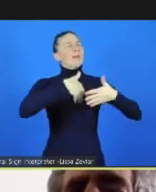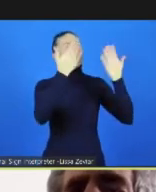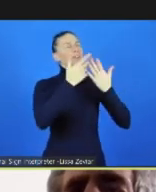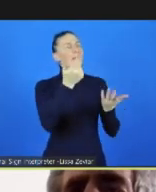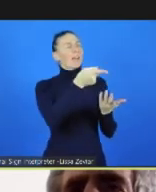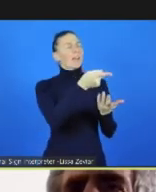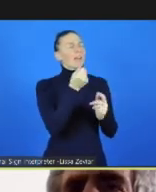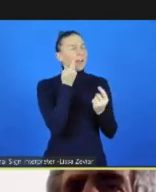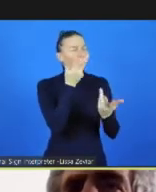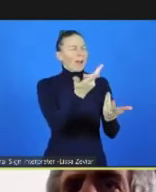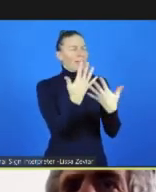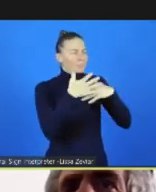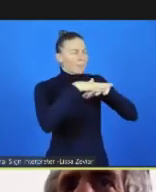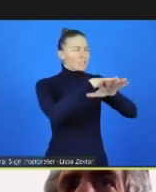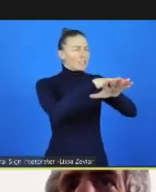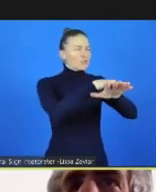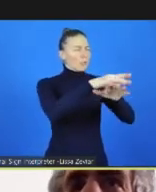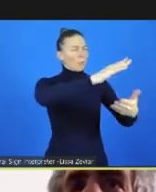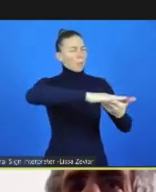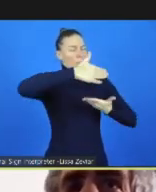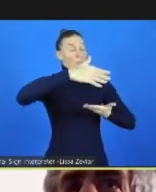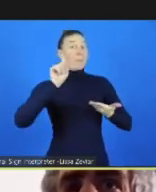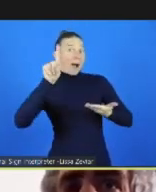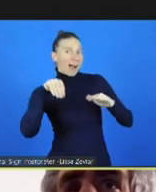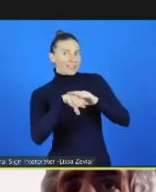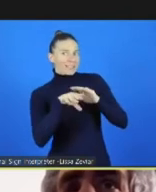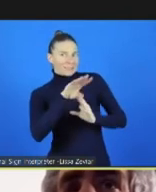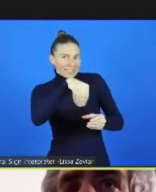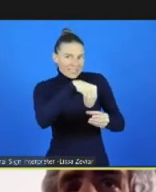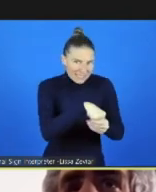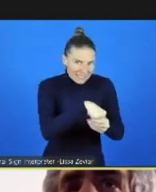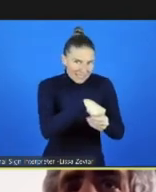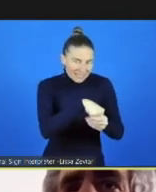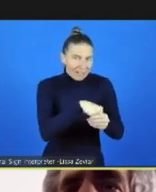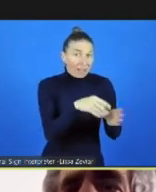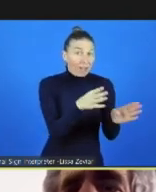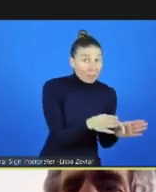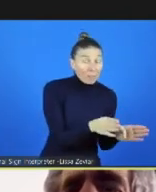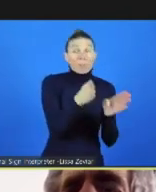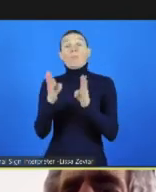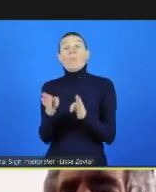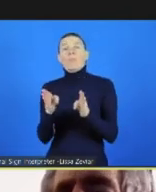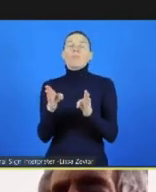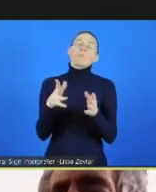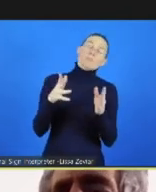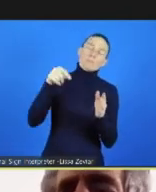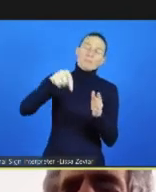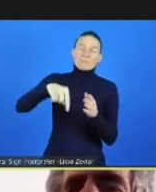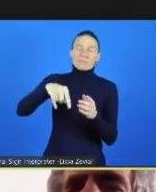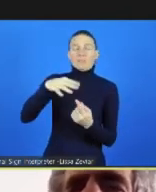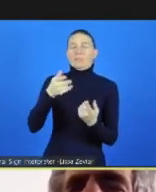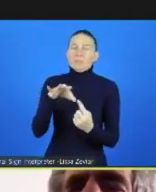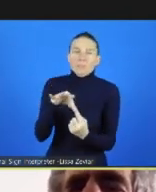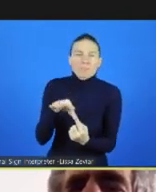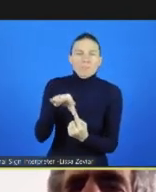accessibility baked in. Then there's the more specialist kit, which is available today. Examples that